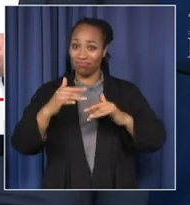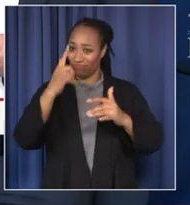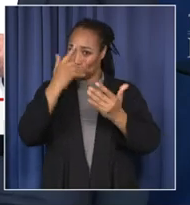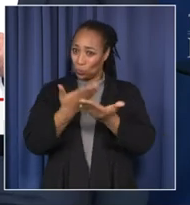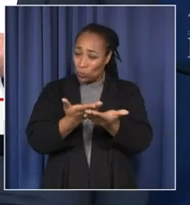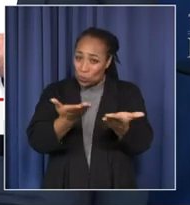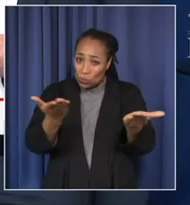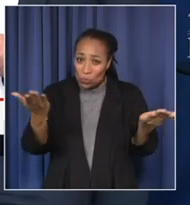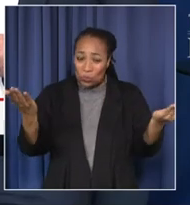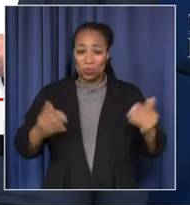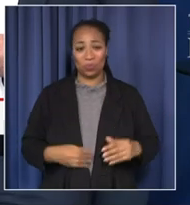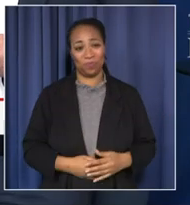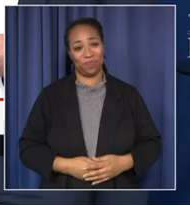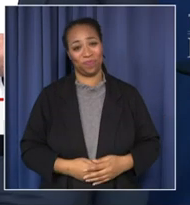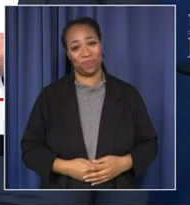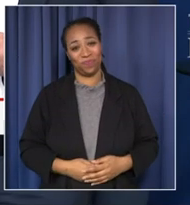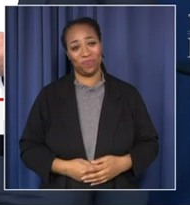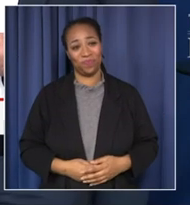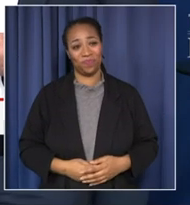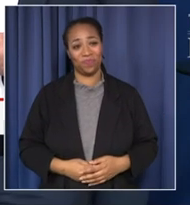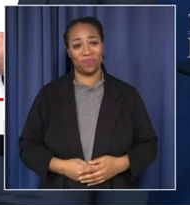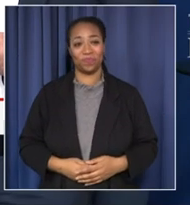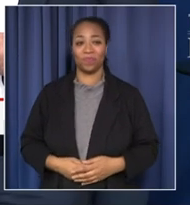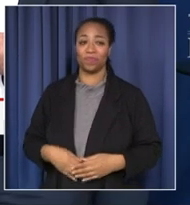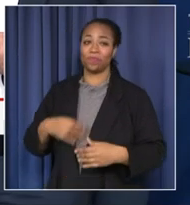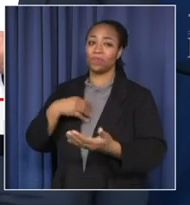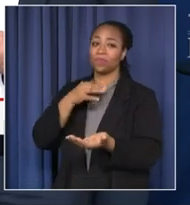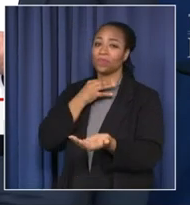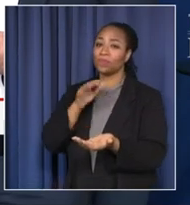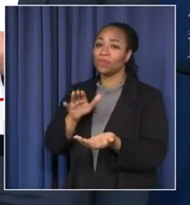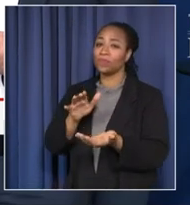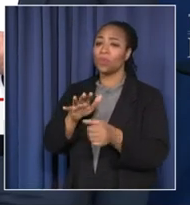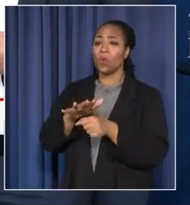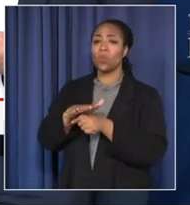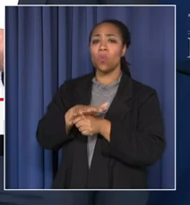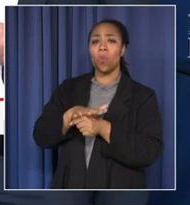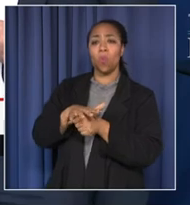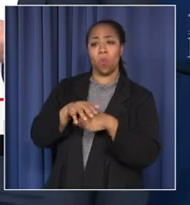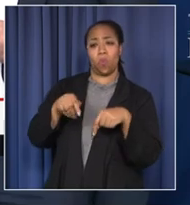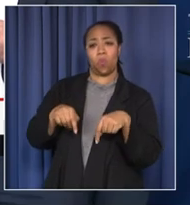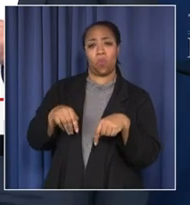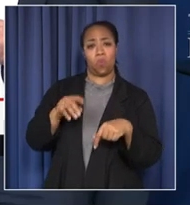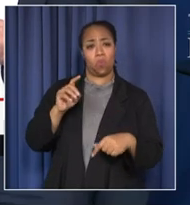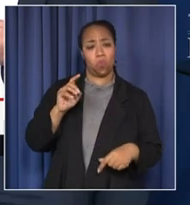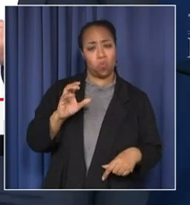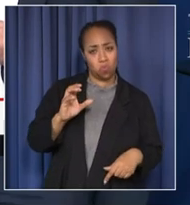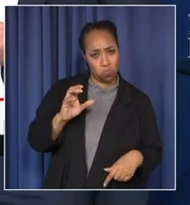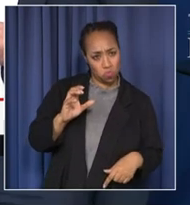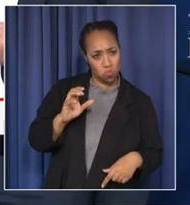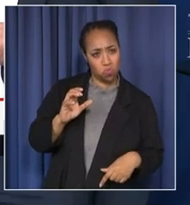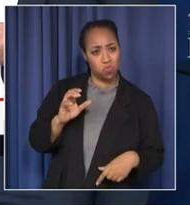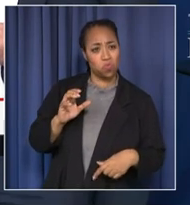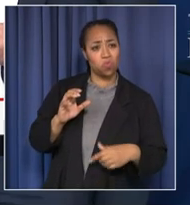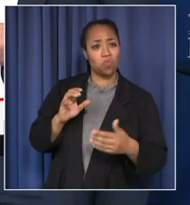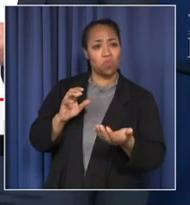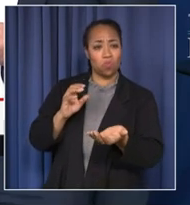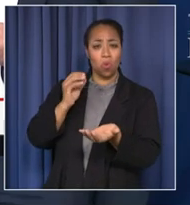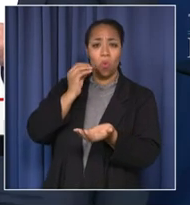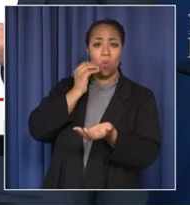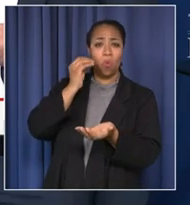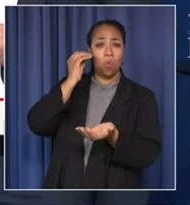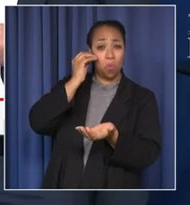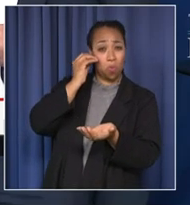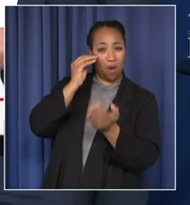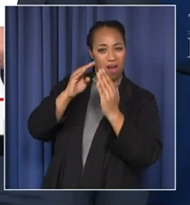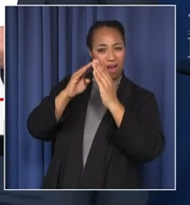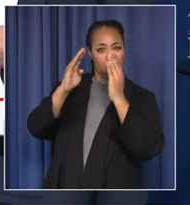more local questions here. So one from the audience. The housing voucher system is deeply troubled. Support for new tenants is severely